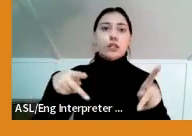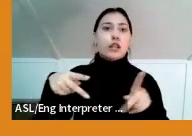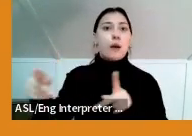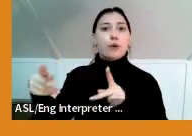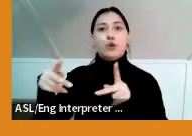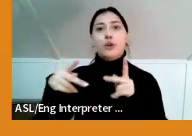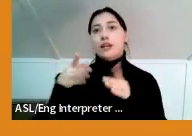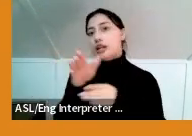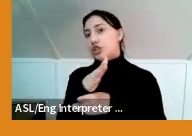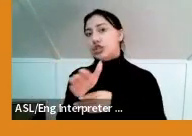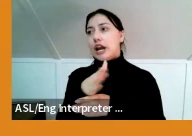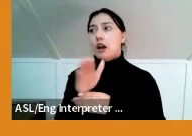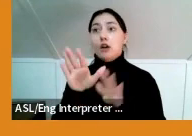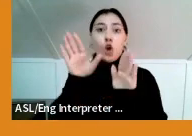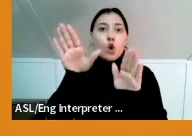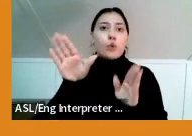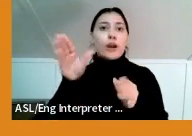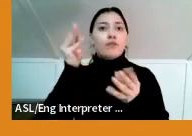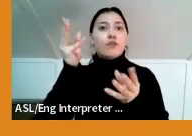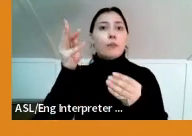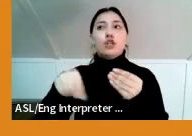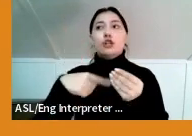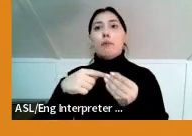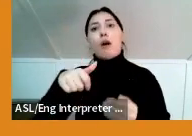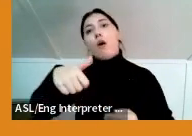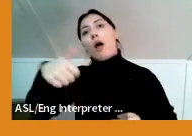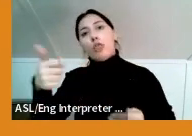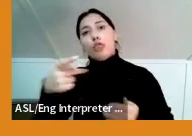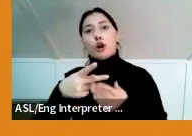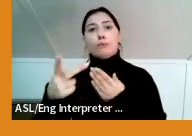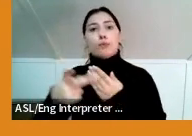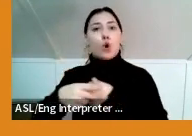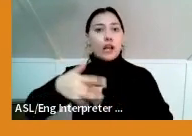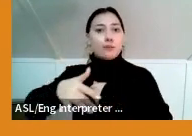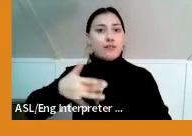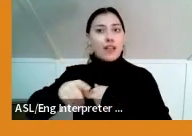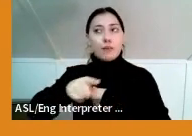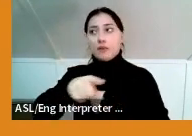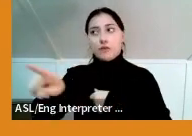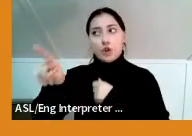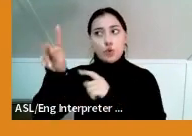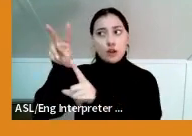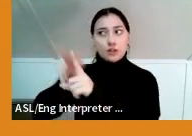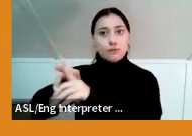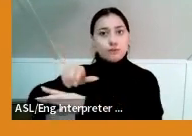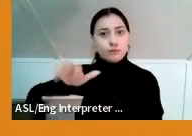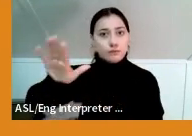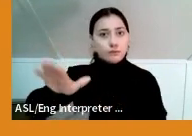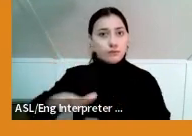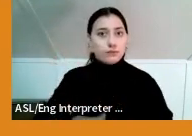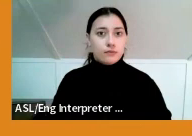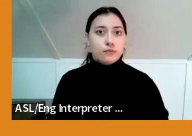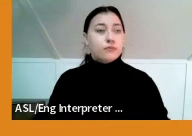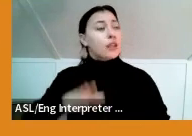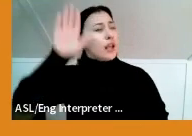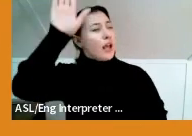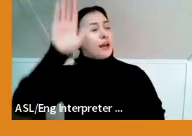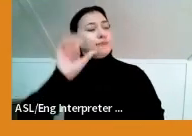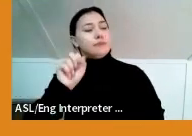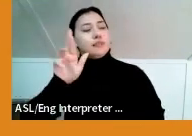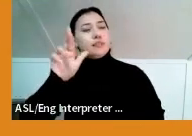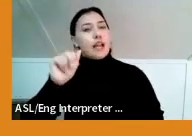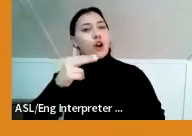that has some really great information about other programs that are available. Also, hi, this is Sarah again.